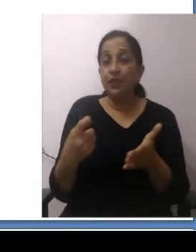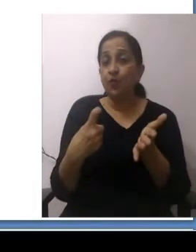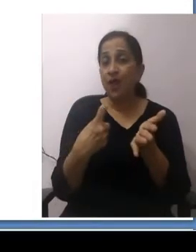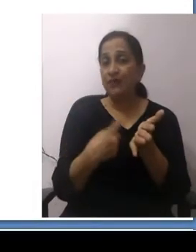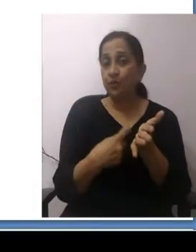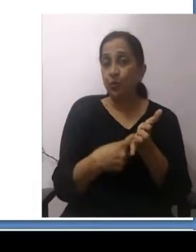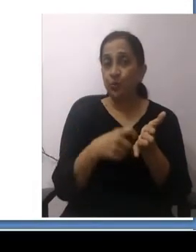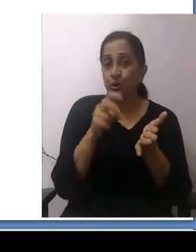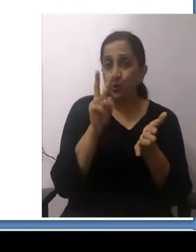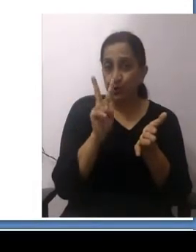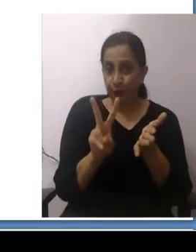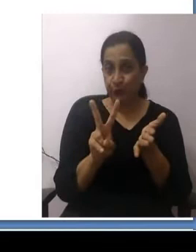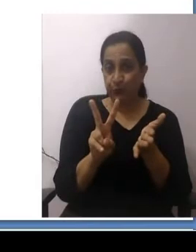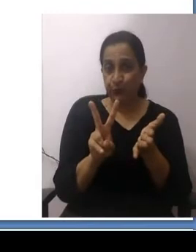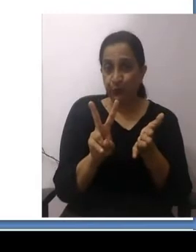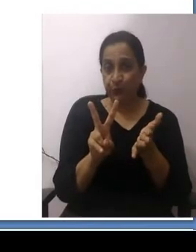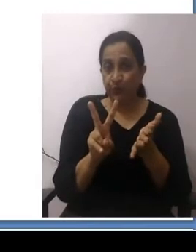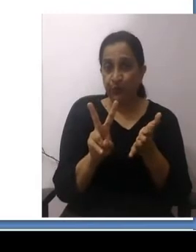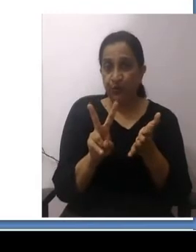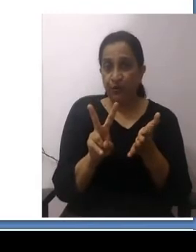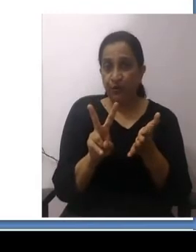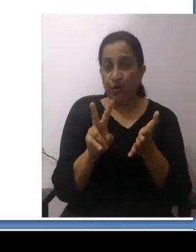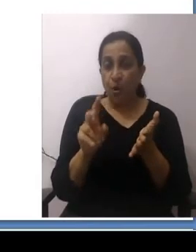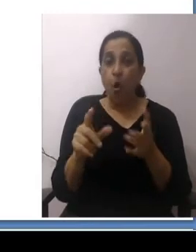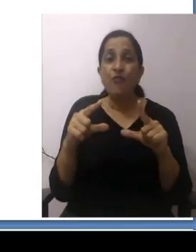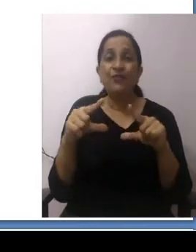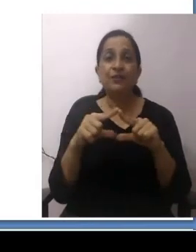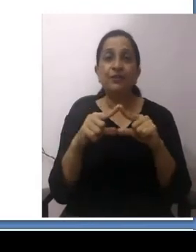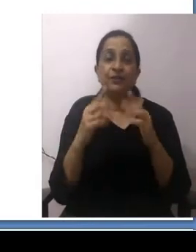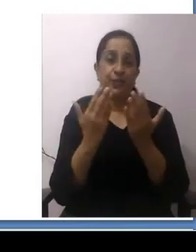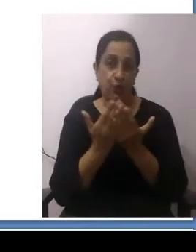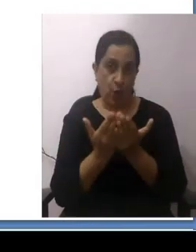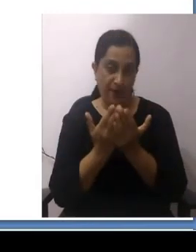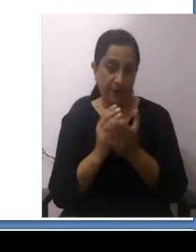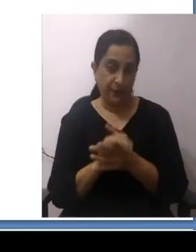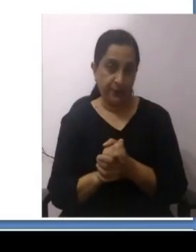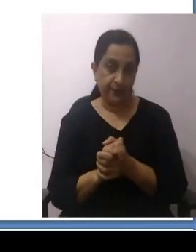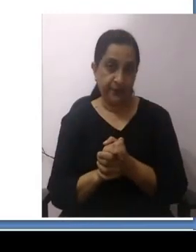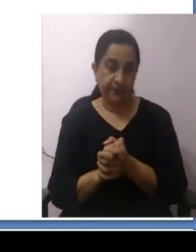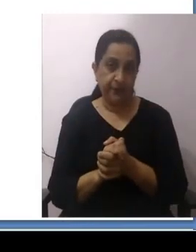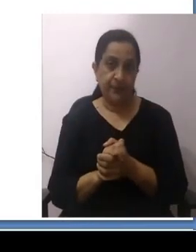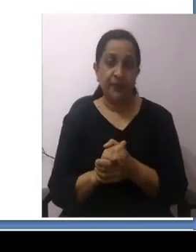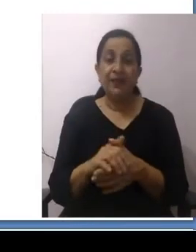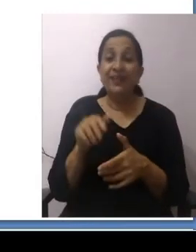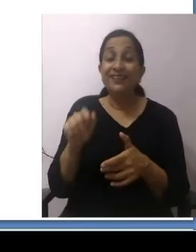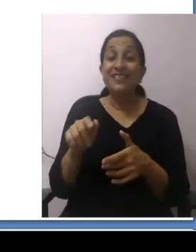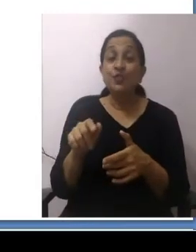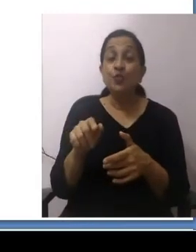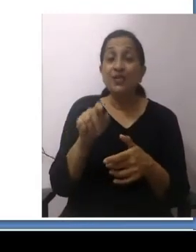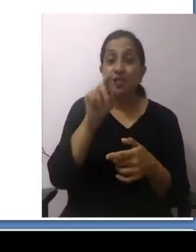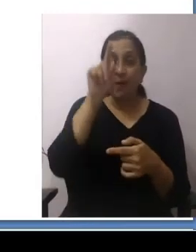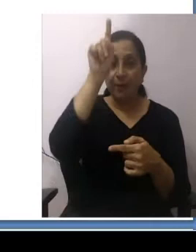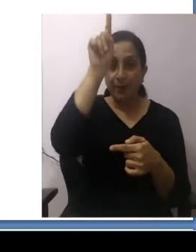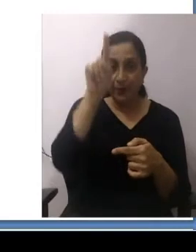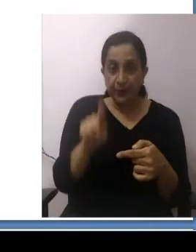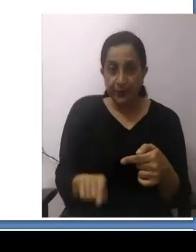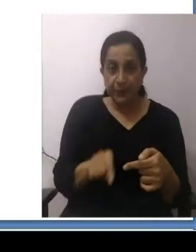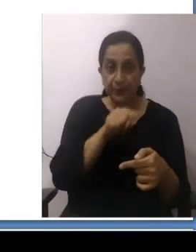Next, let us go to rule 2. This is the